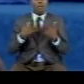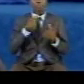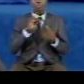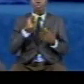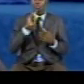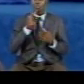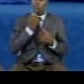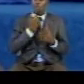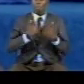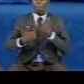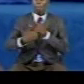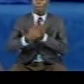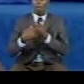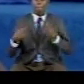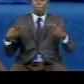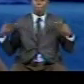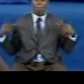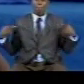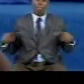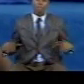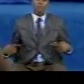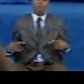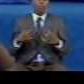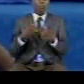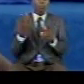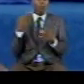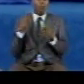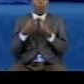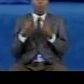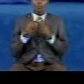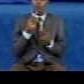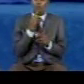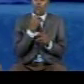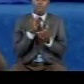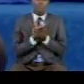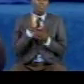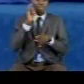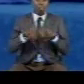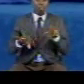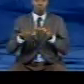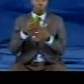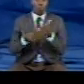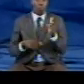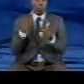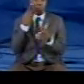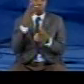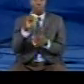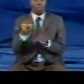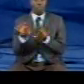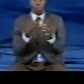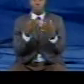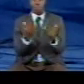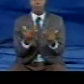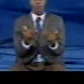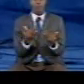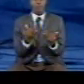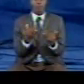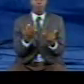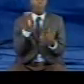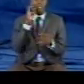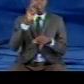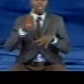pain. It was so severe that I could not do like this. I cannot lean my back on the